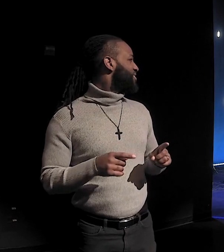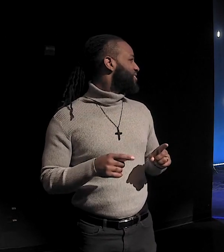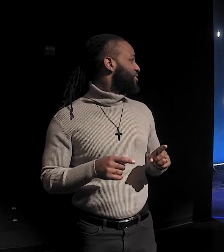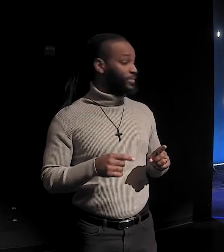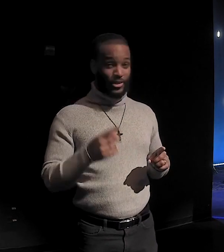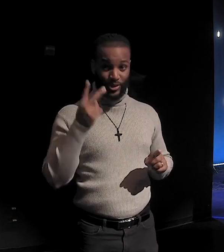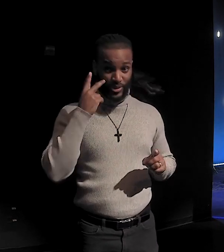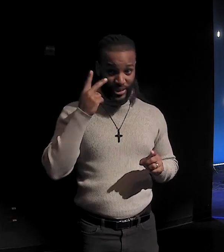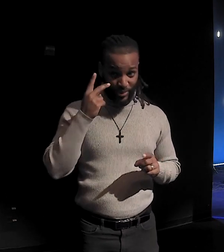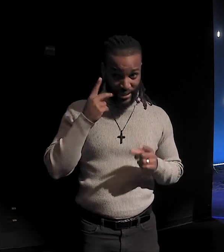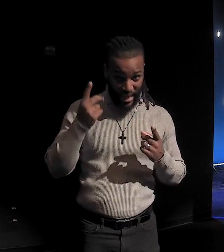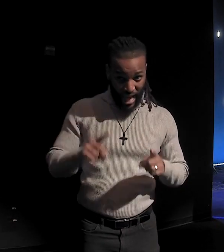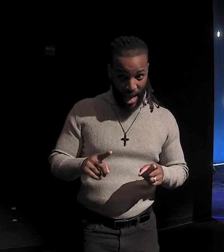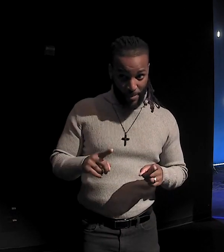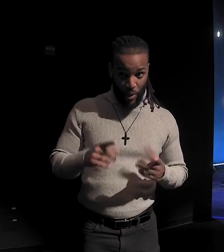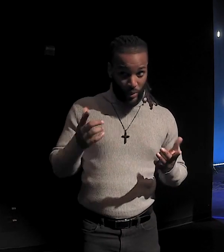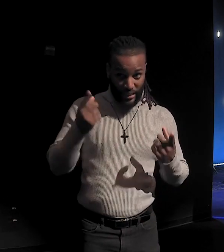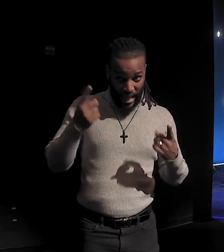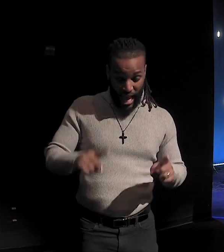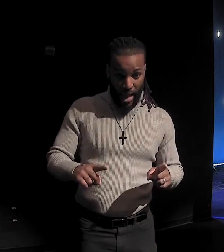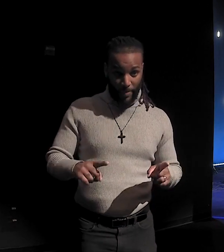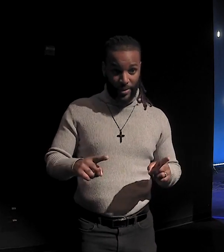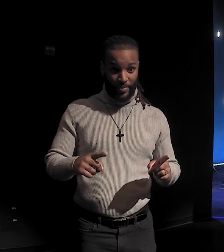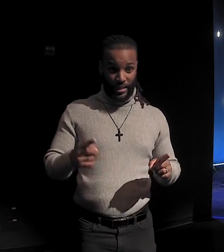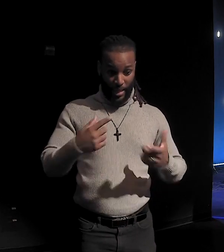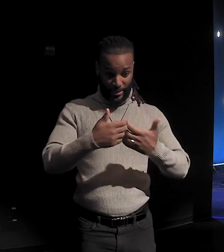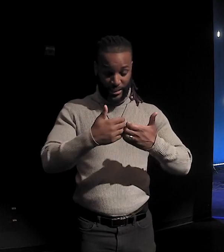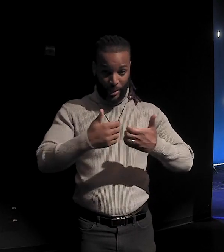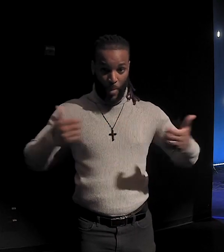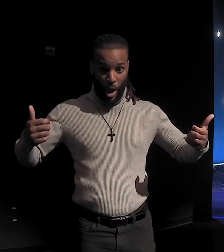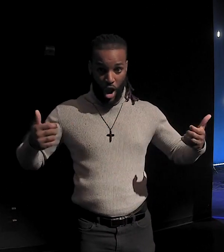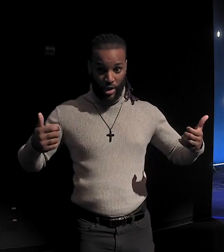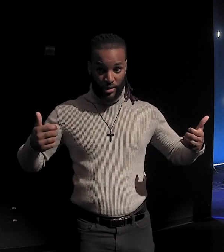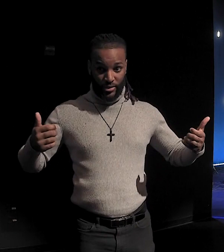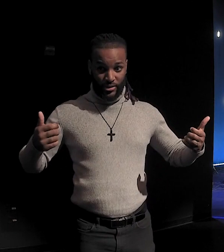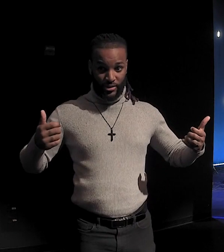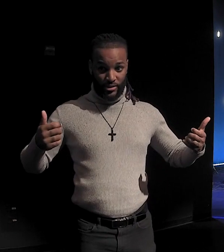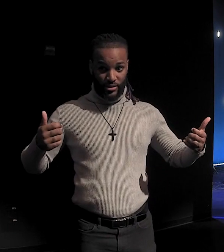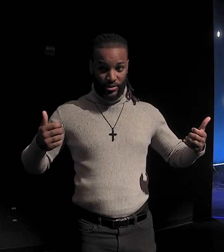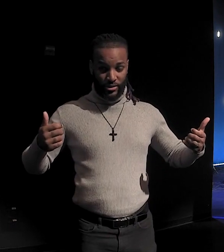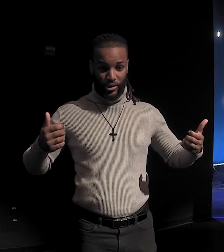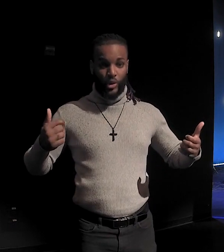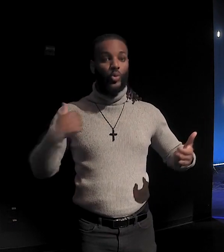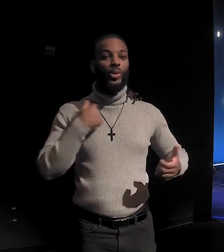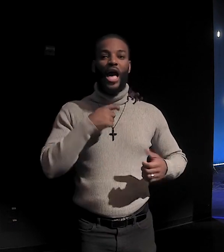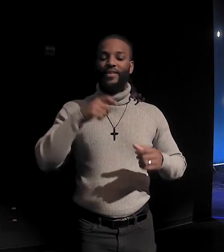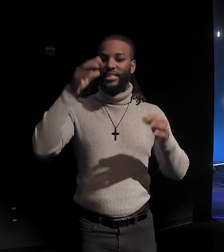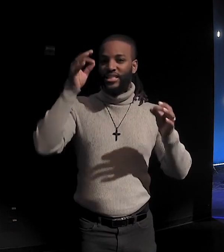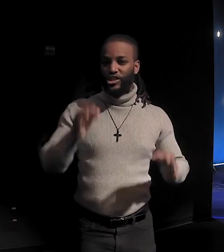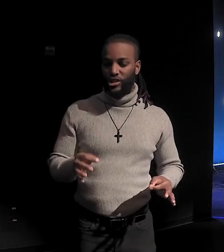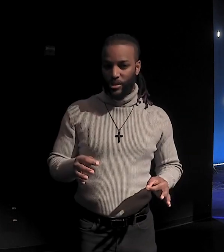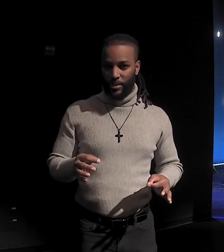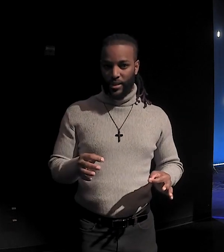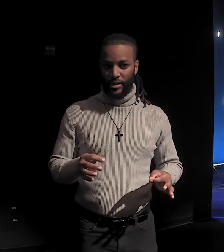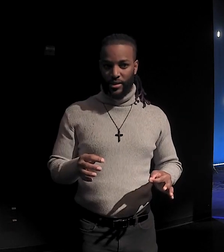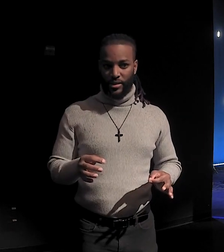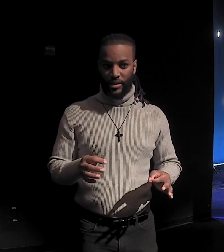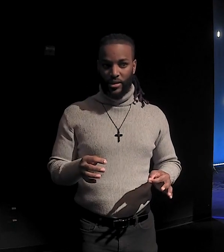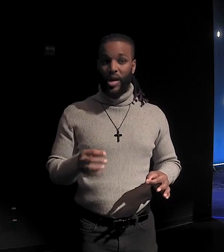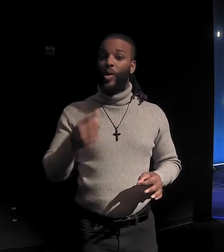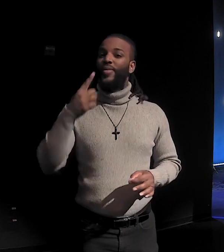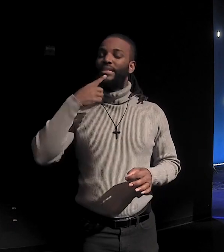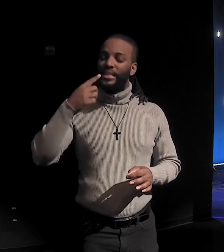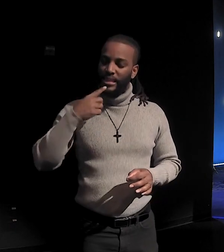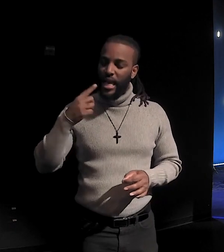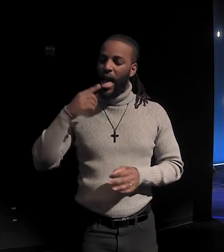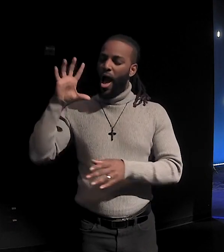see what's going to happen? What's going to happen? I'm going to get split apart. We have a decision. We say